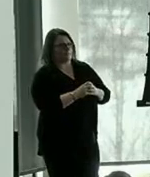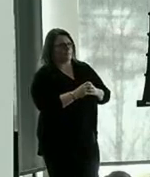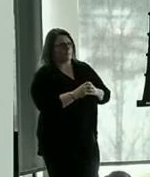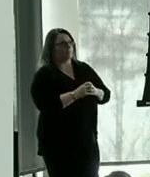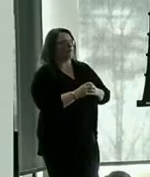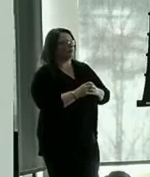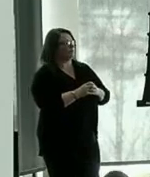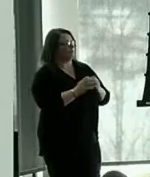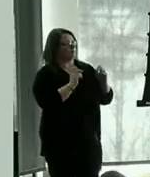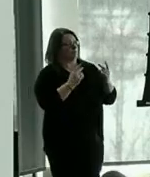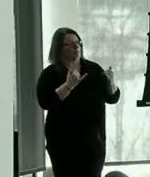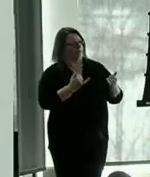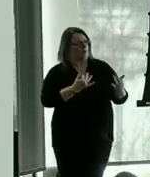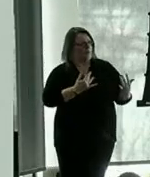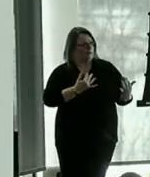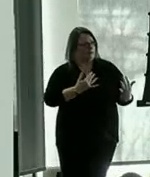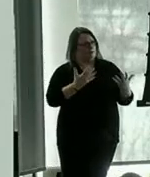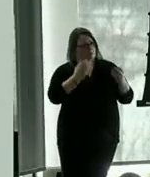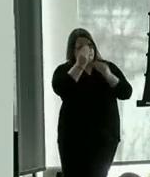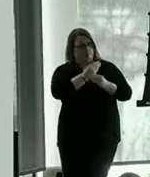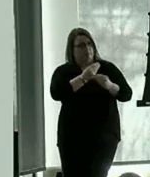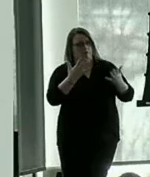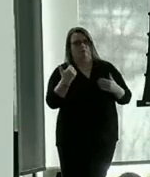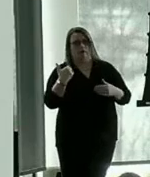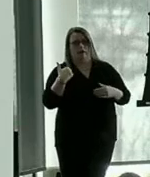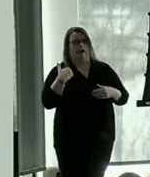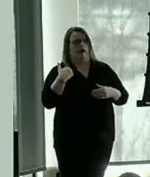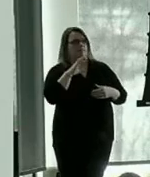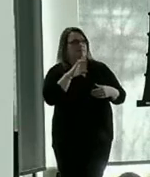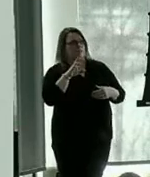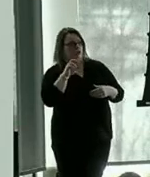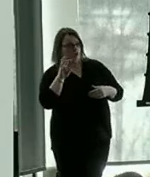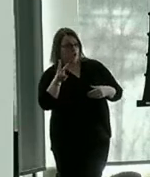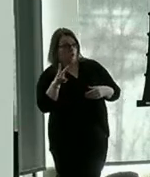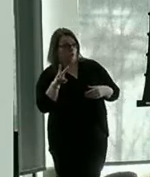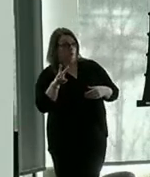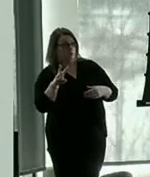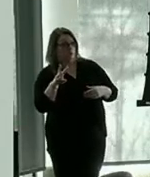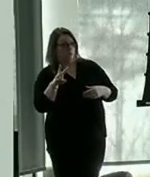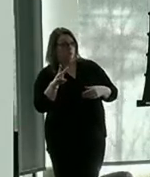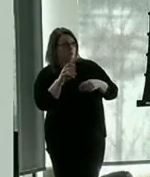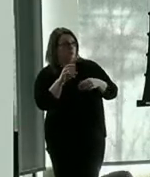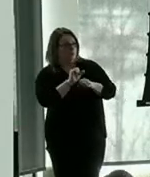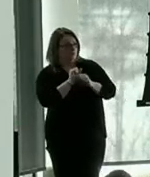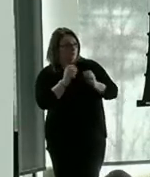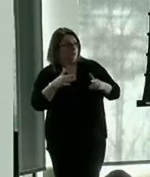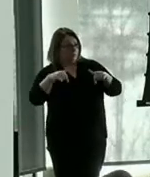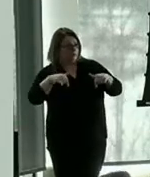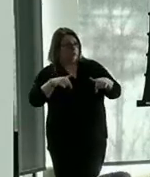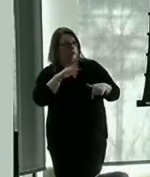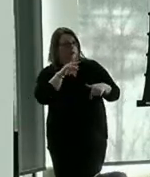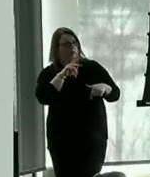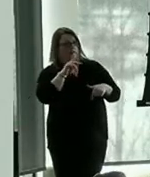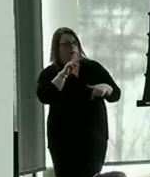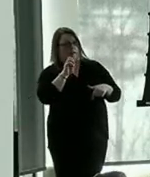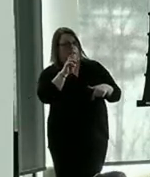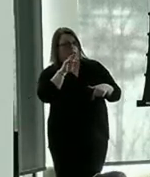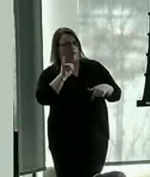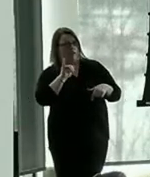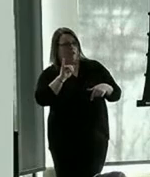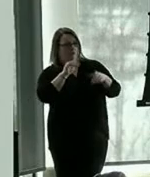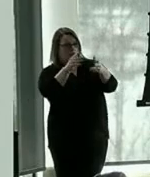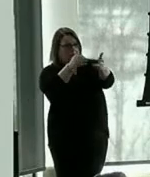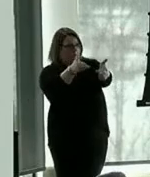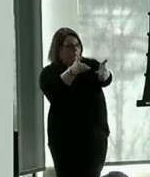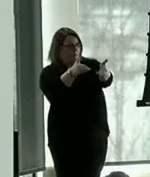While we're waiting, I would like to point out that we do have CCRW people here, and Carrie is sitting right at the table. If anybody has any